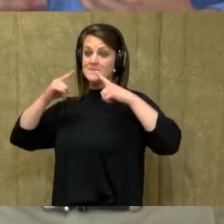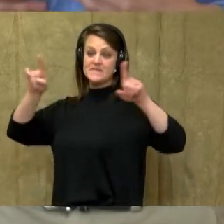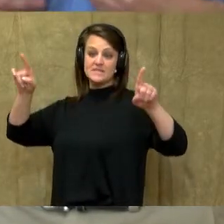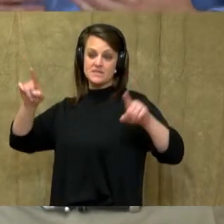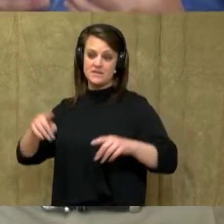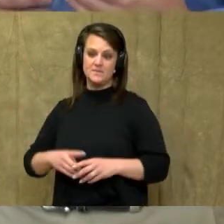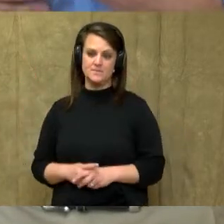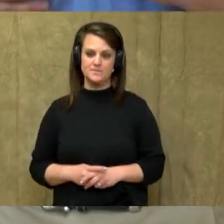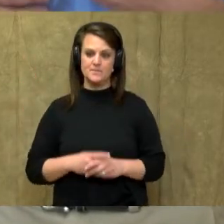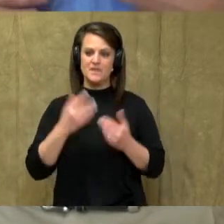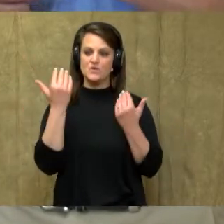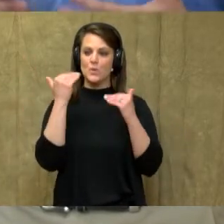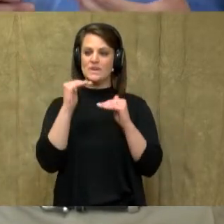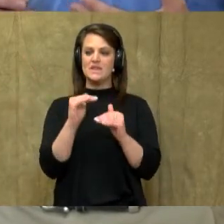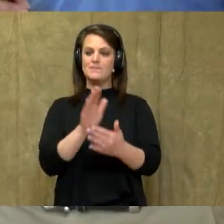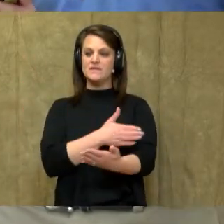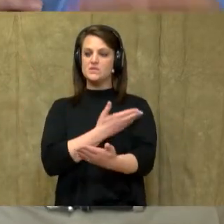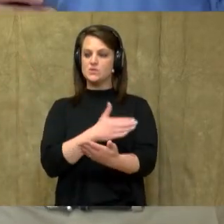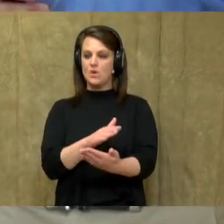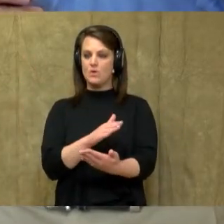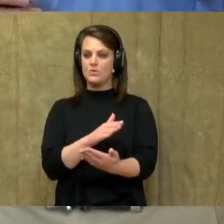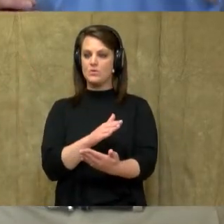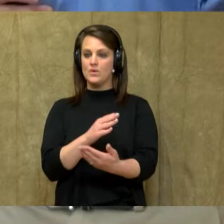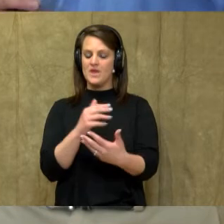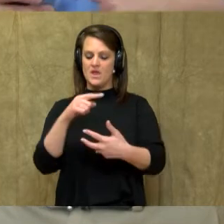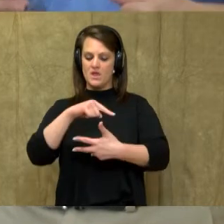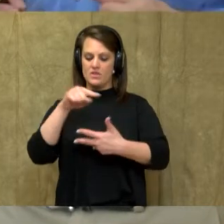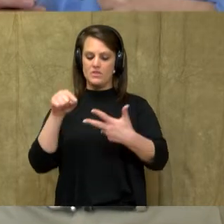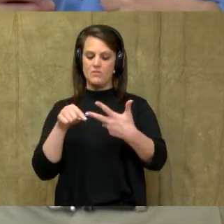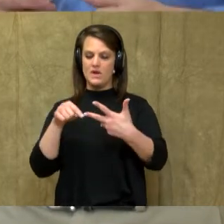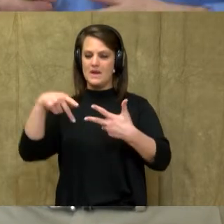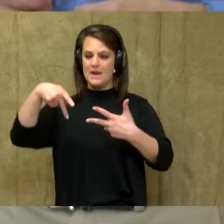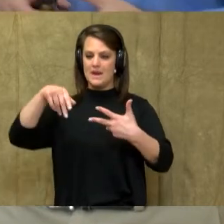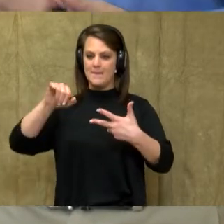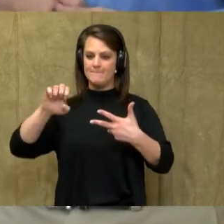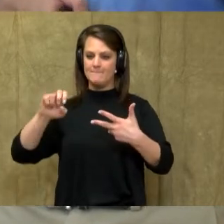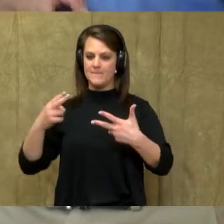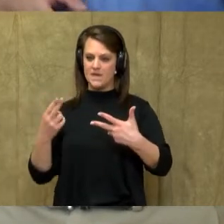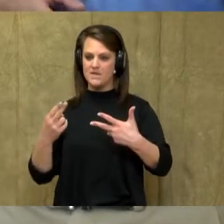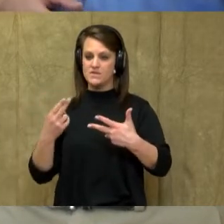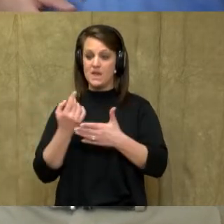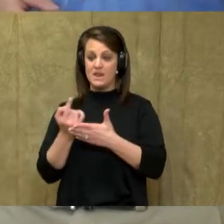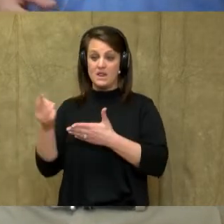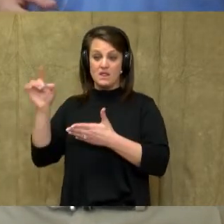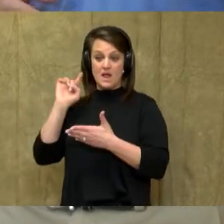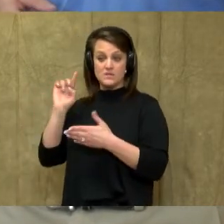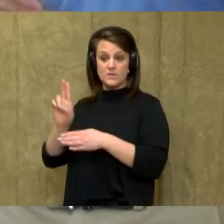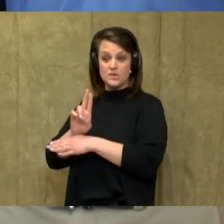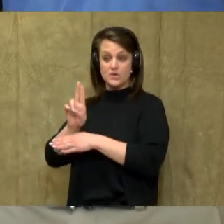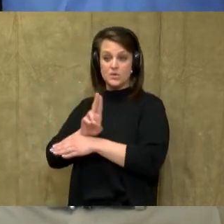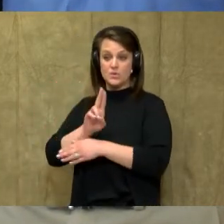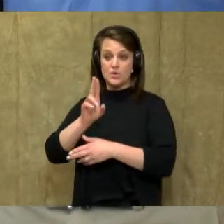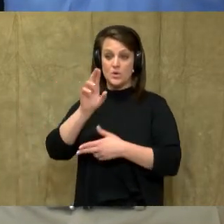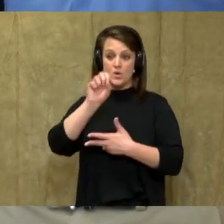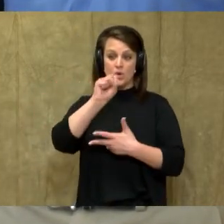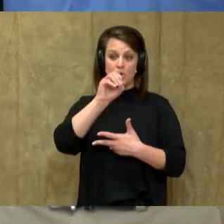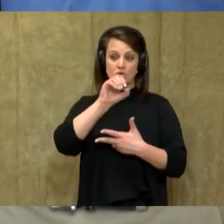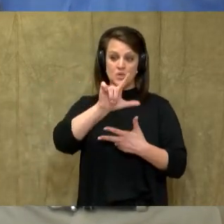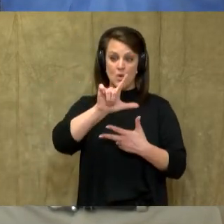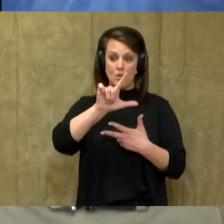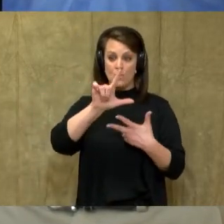Let's just limit our songs today to 3 pitches. Just like last week, we had